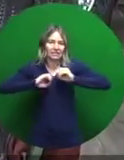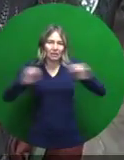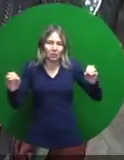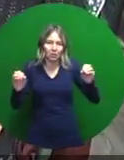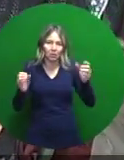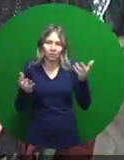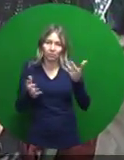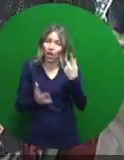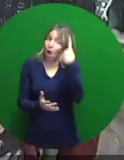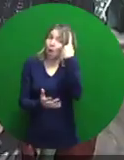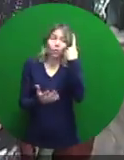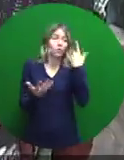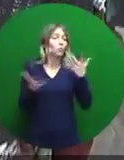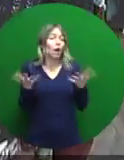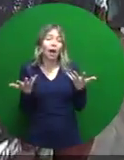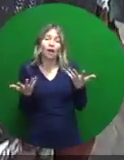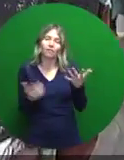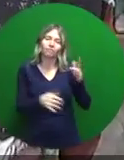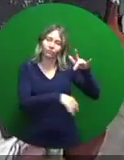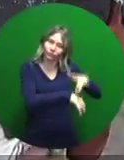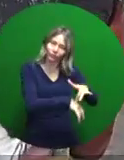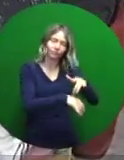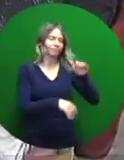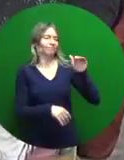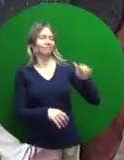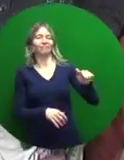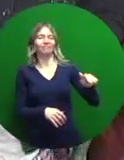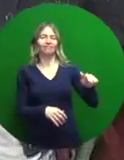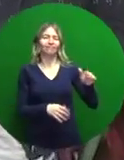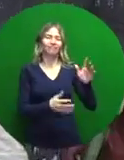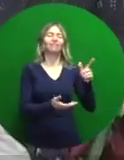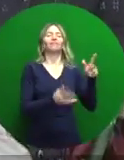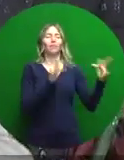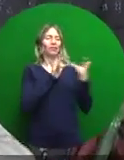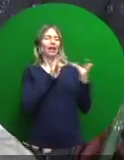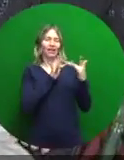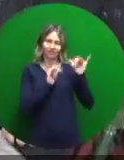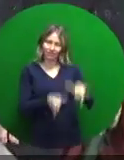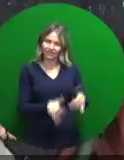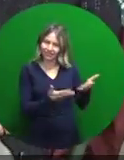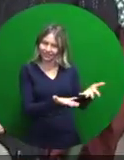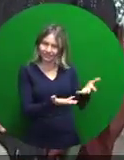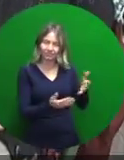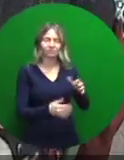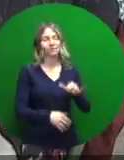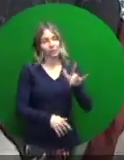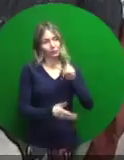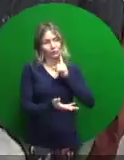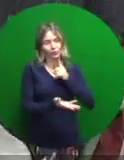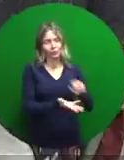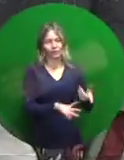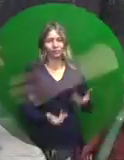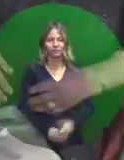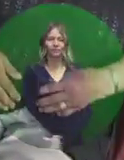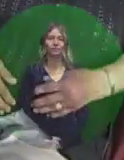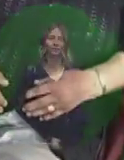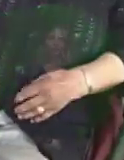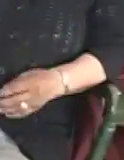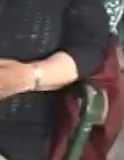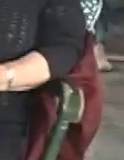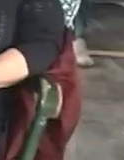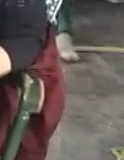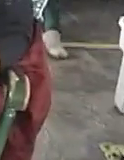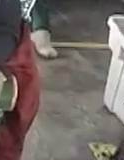only way they would contact her was by touching her. Yeah. And that's when they found out she was deaf.